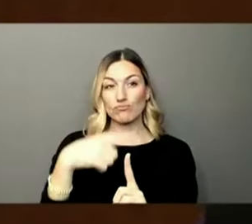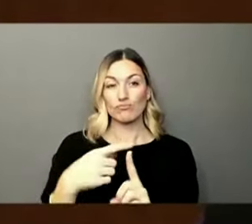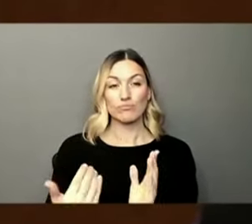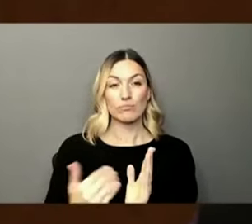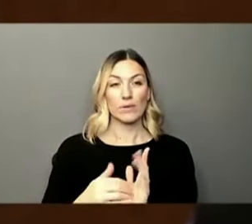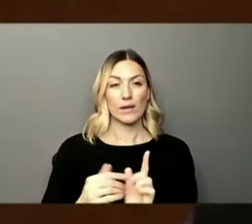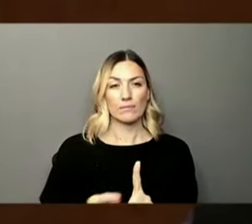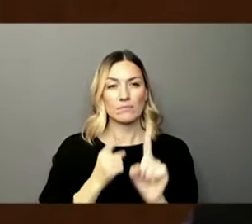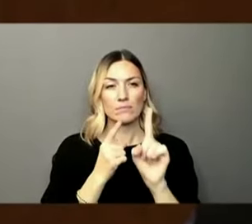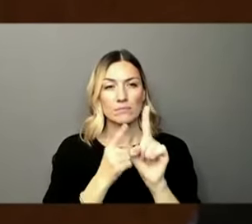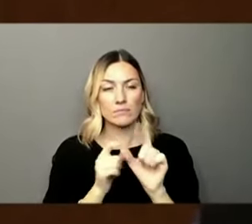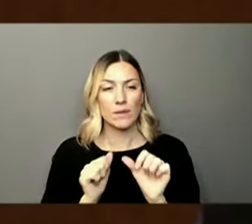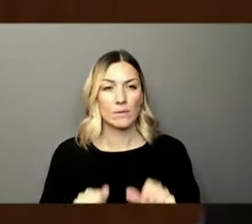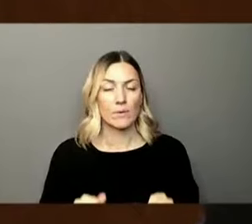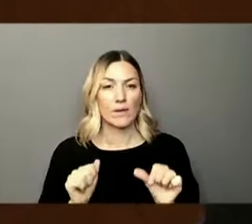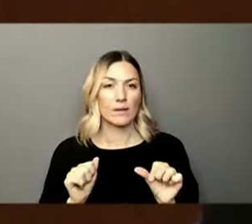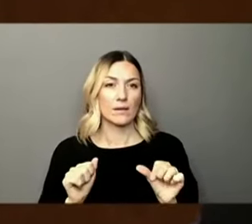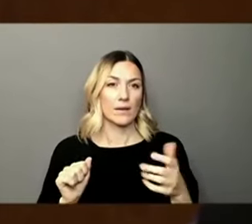that